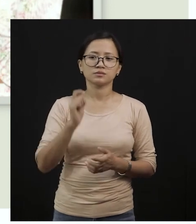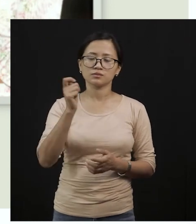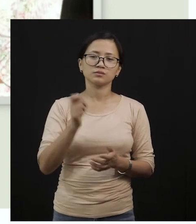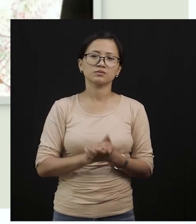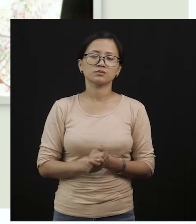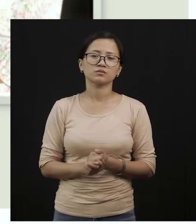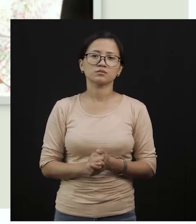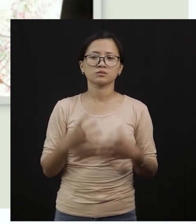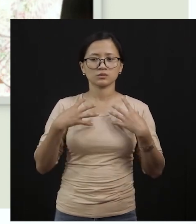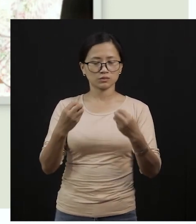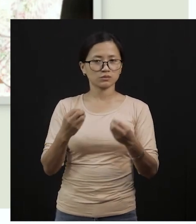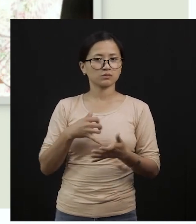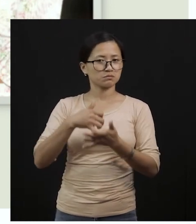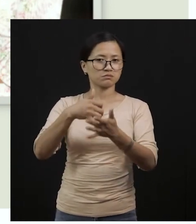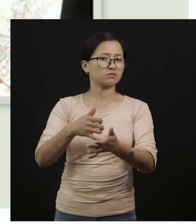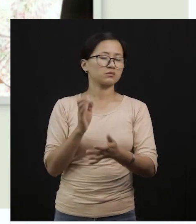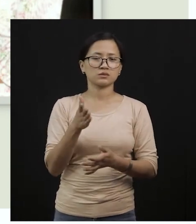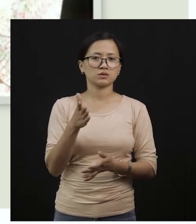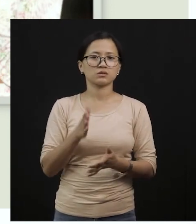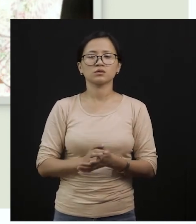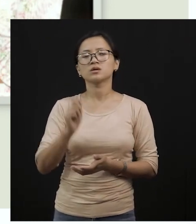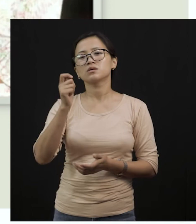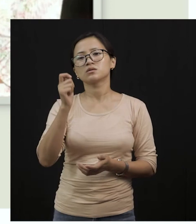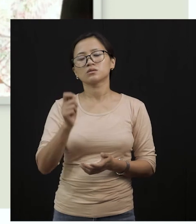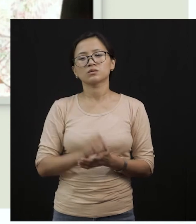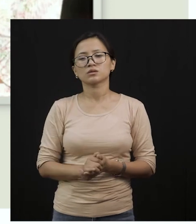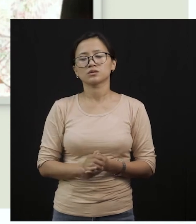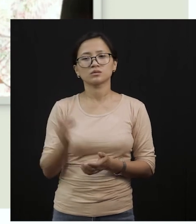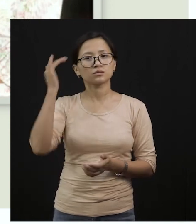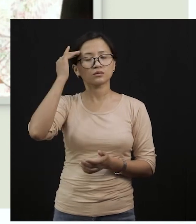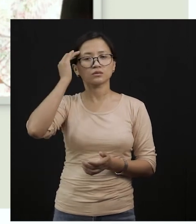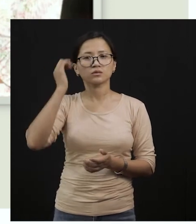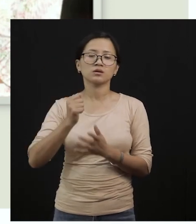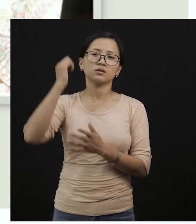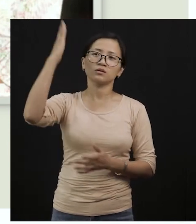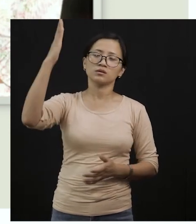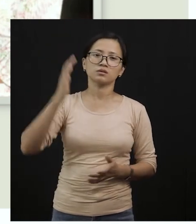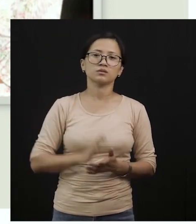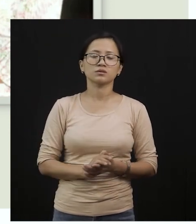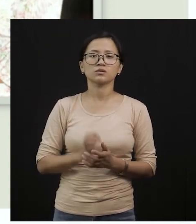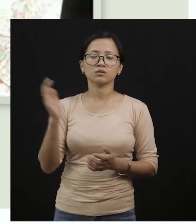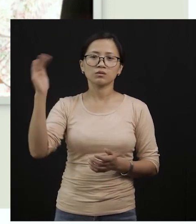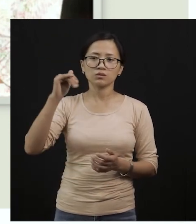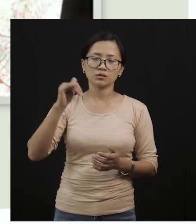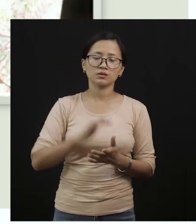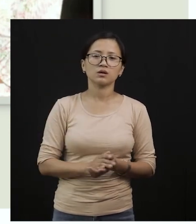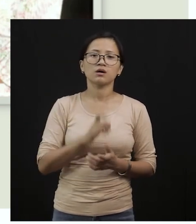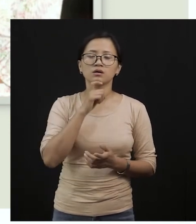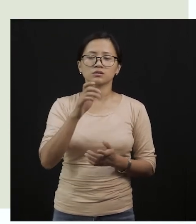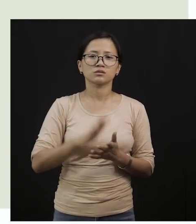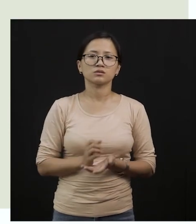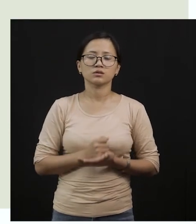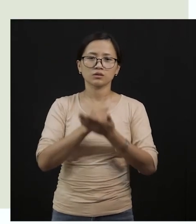working because she wanted to get the awards, but she was working because she knows that God had been calling her to care for the